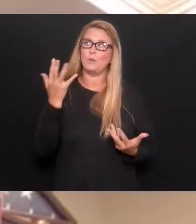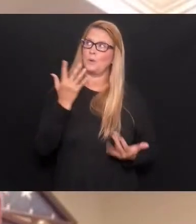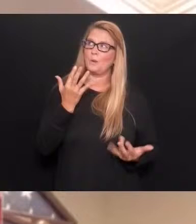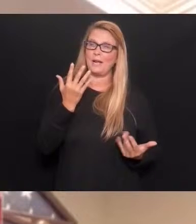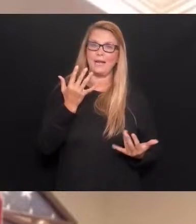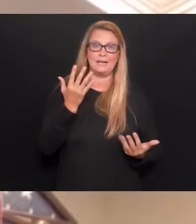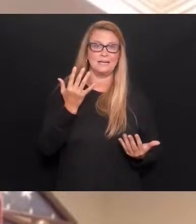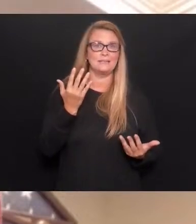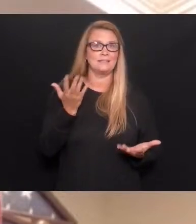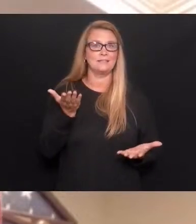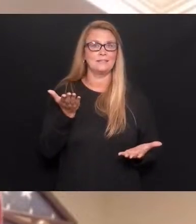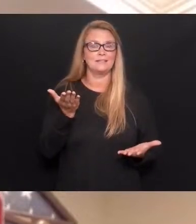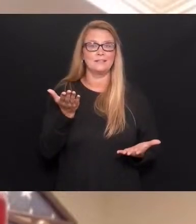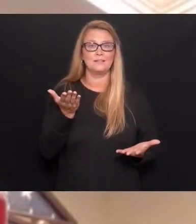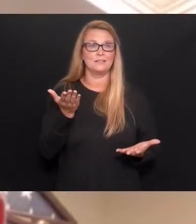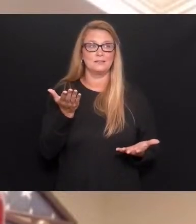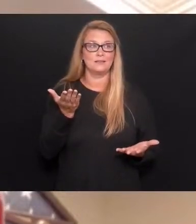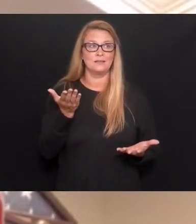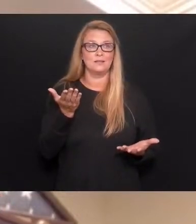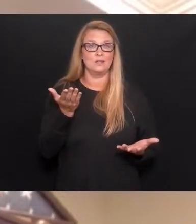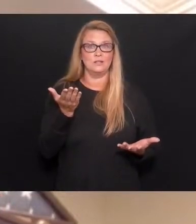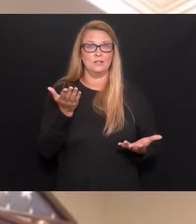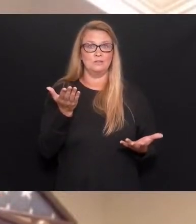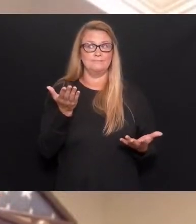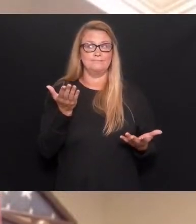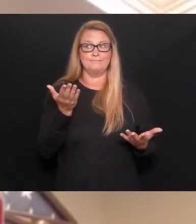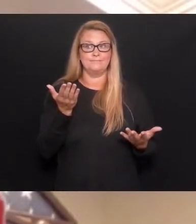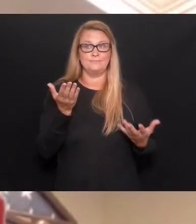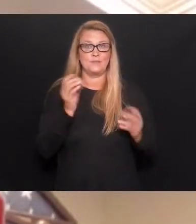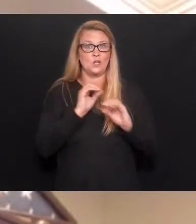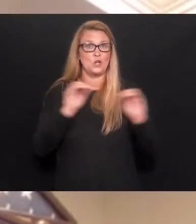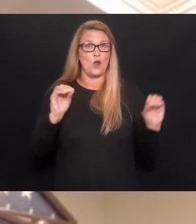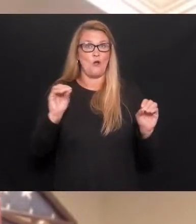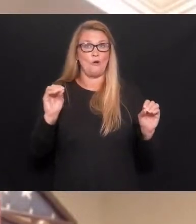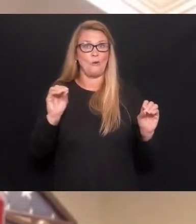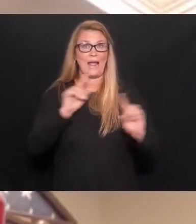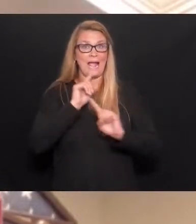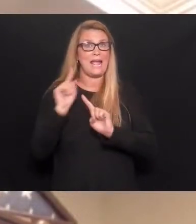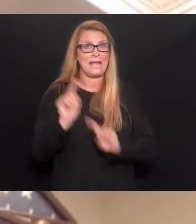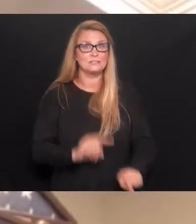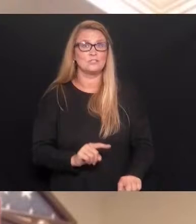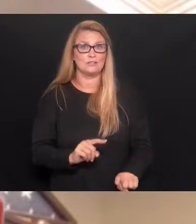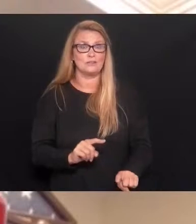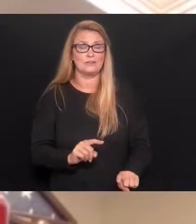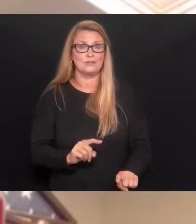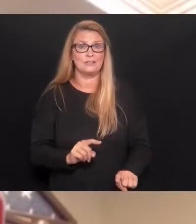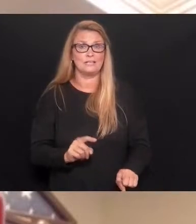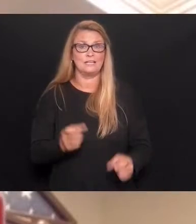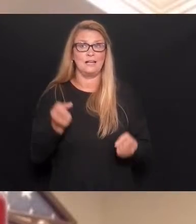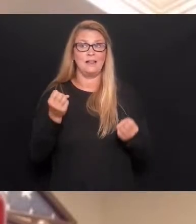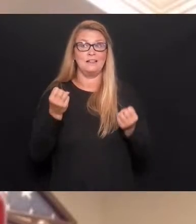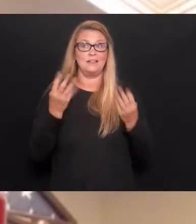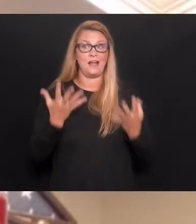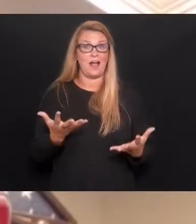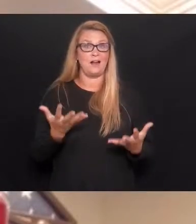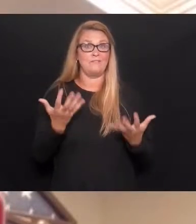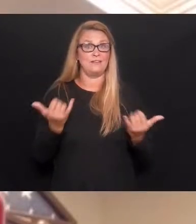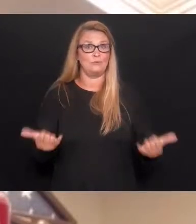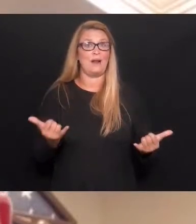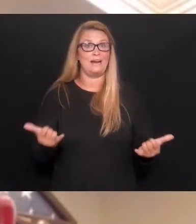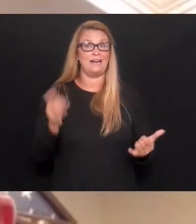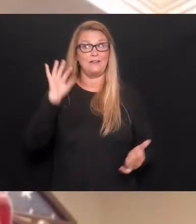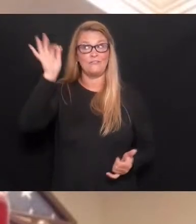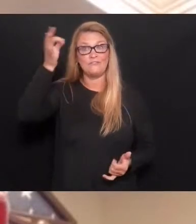governor points out, we don't have any definitive answer, and I think a lot of it all relates down to